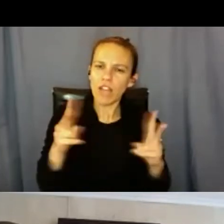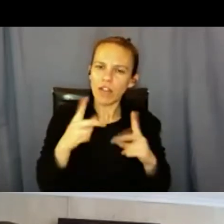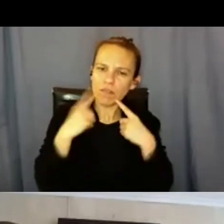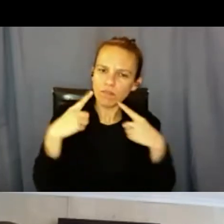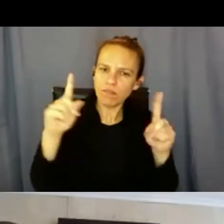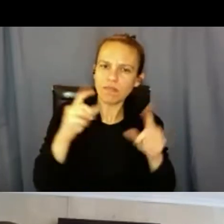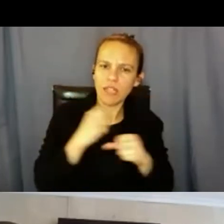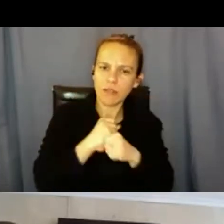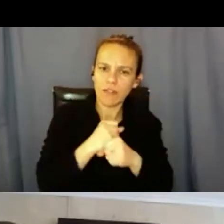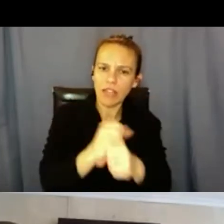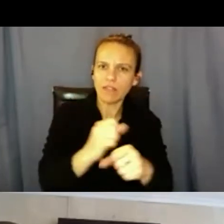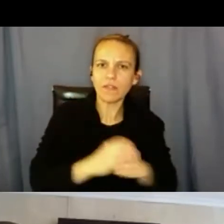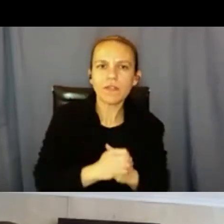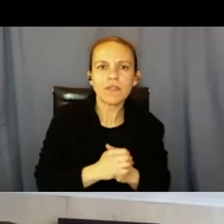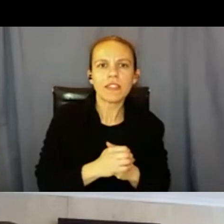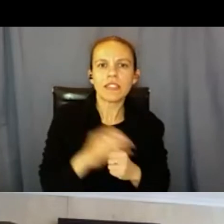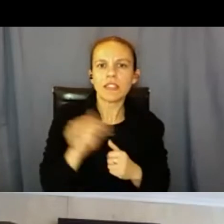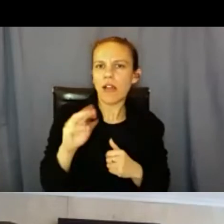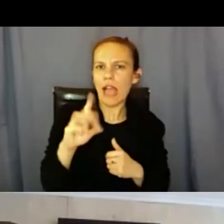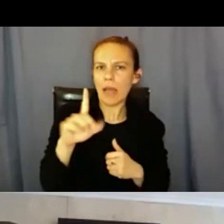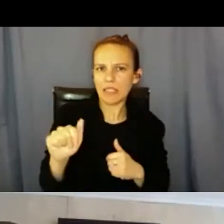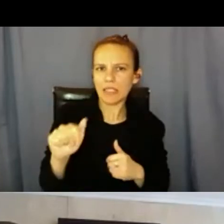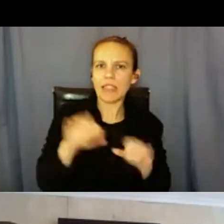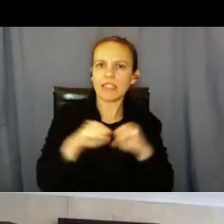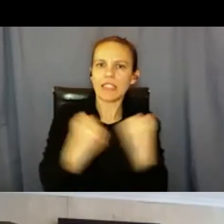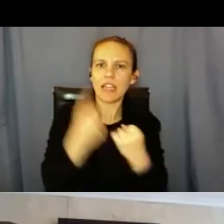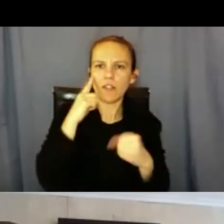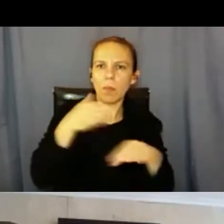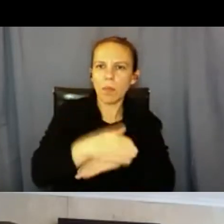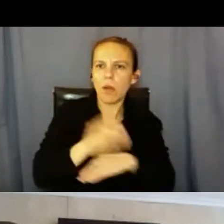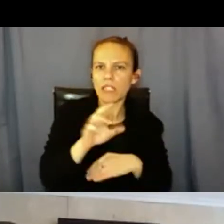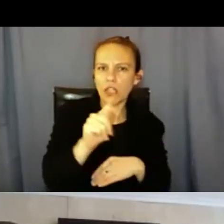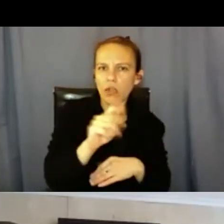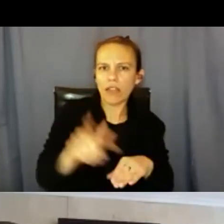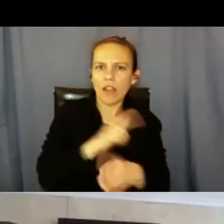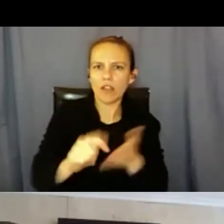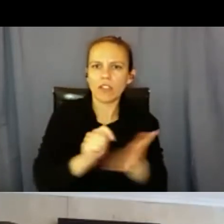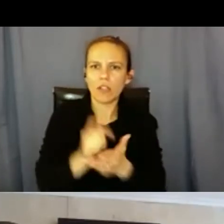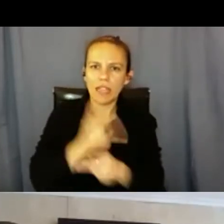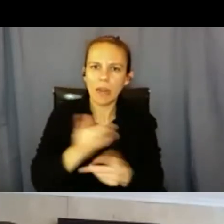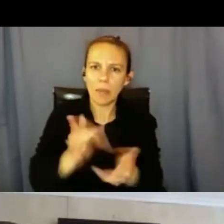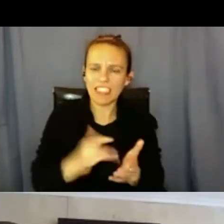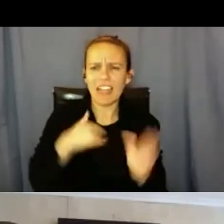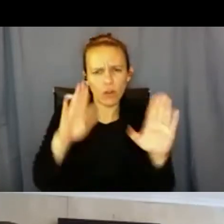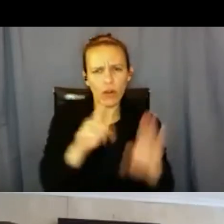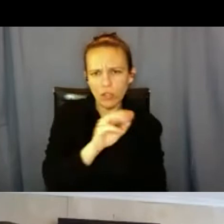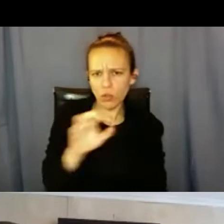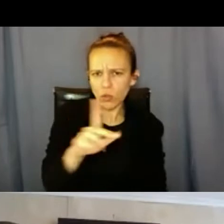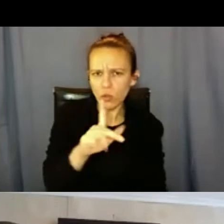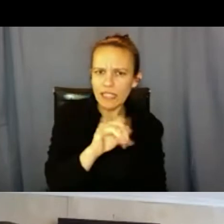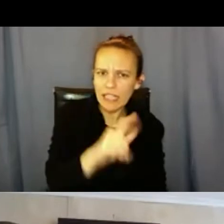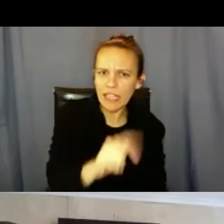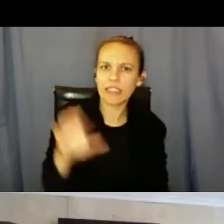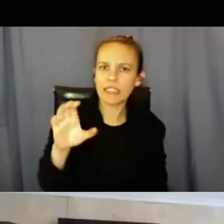effective. So AMDA, the Society for Post-Acute and Long-Term Care Medicine, has a great toolkit. The CDC has a COVID-19